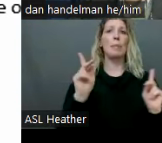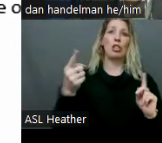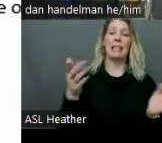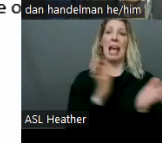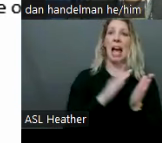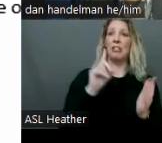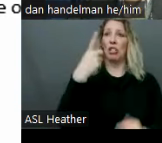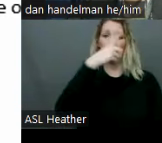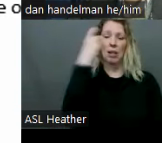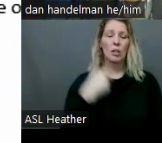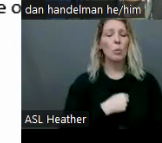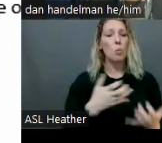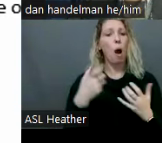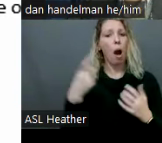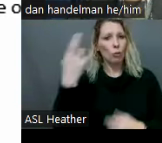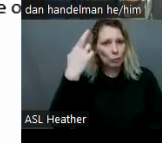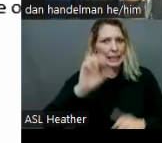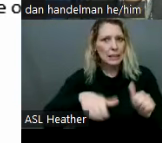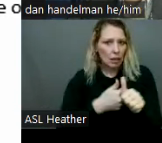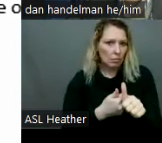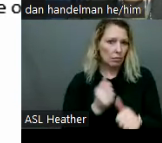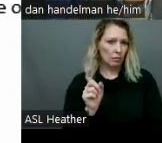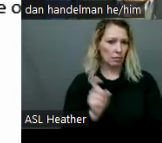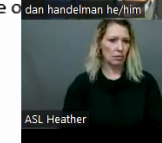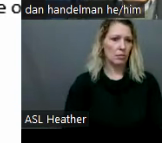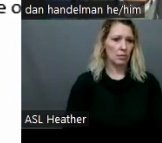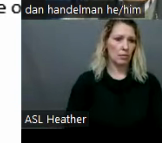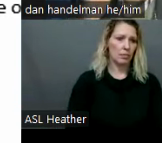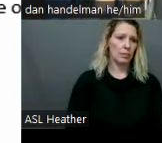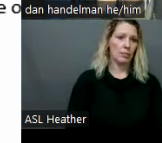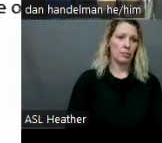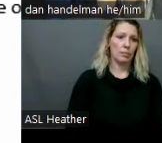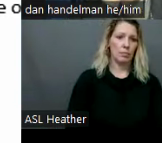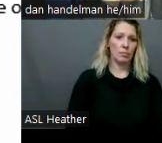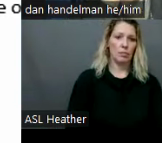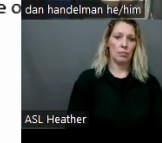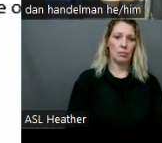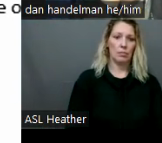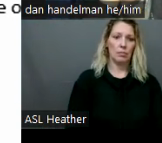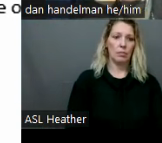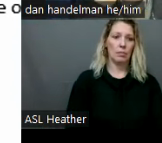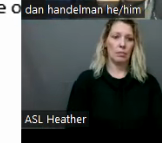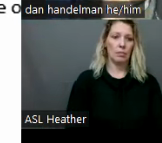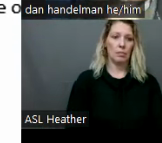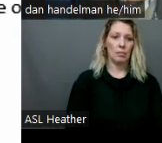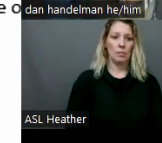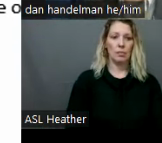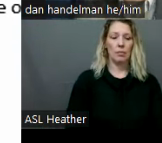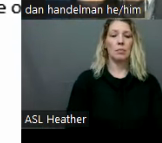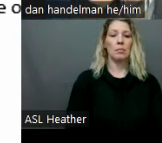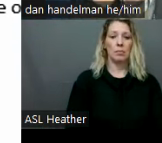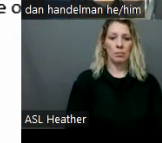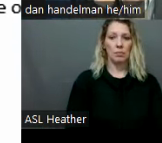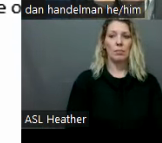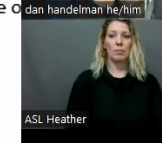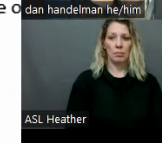just because, right? We want there to be reason why or something. I don't know what the right phrase, but I think that's good. And I'm